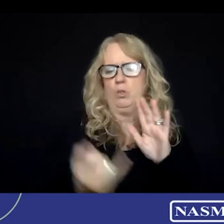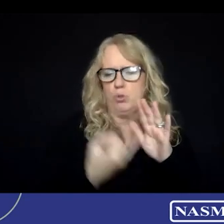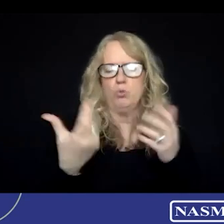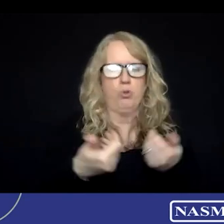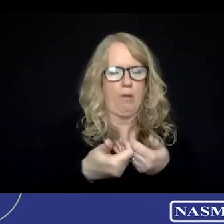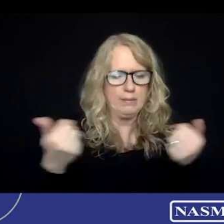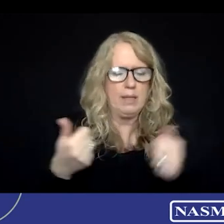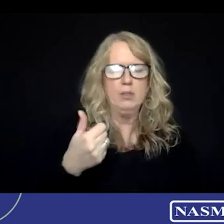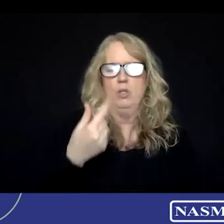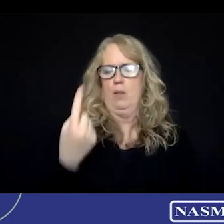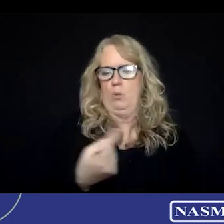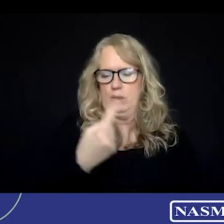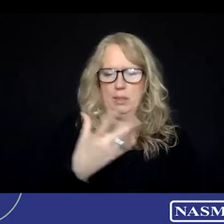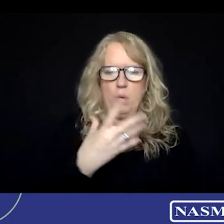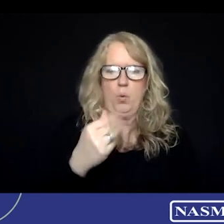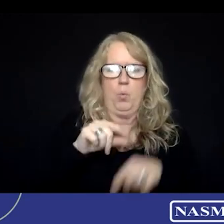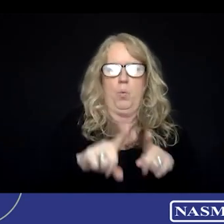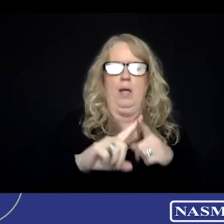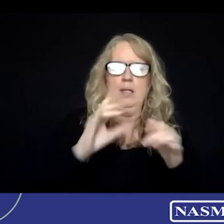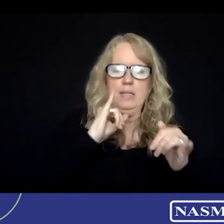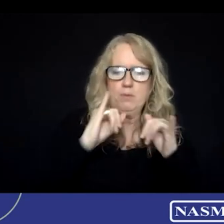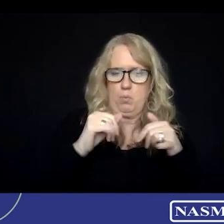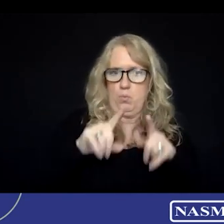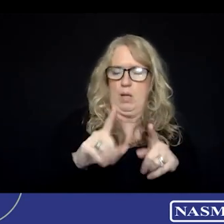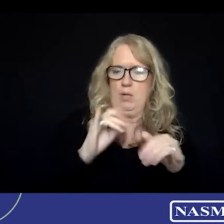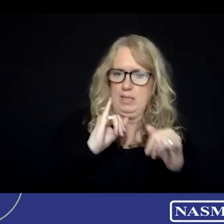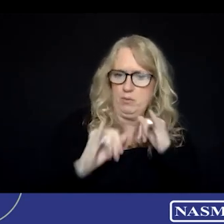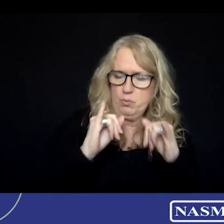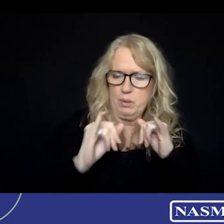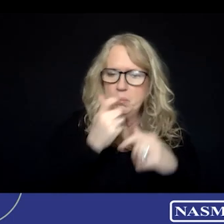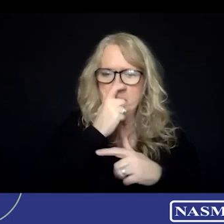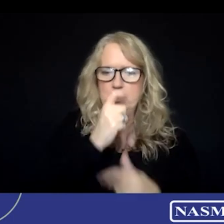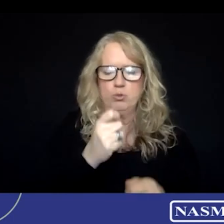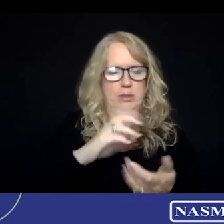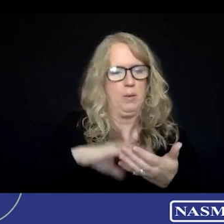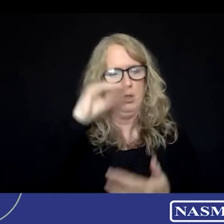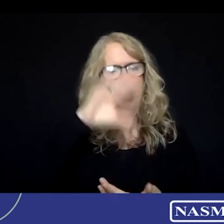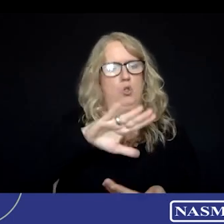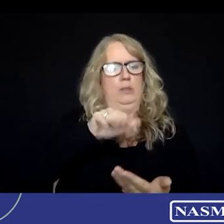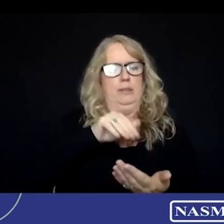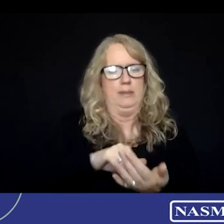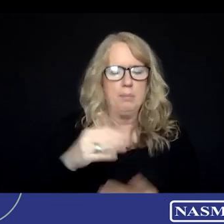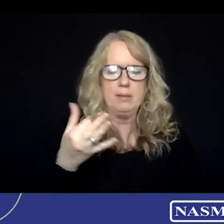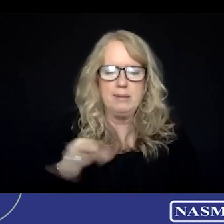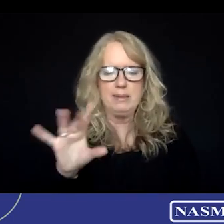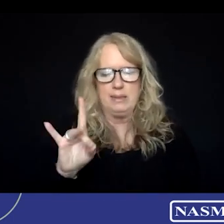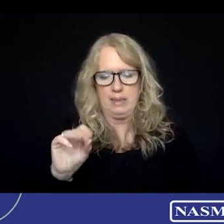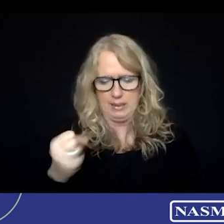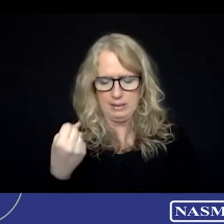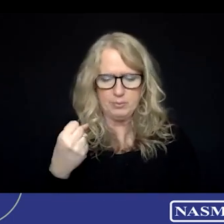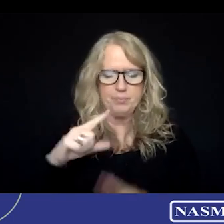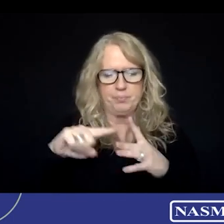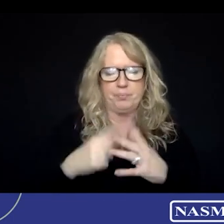loneliness. But while interviewing Meryl, it was interesting to learn that, at her center in the 1980s, they started